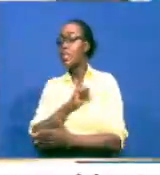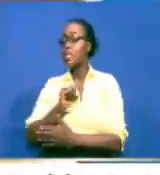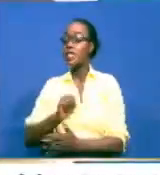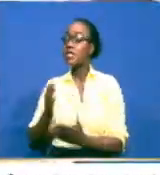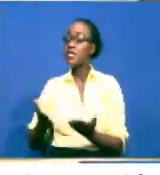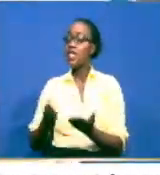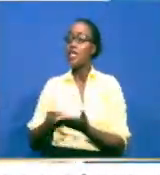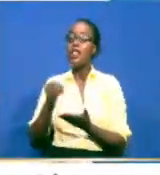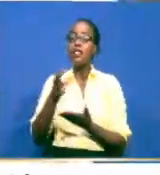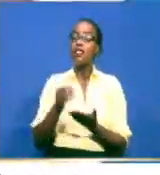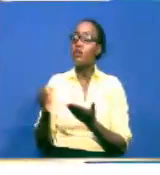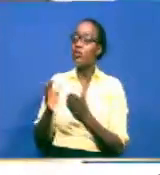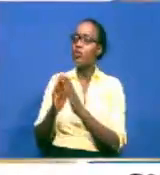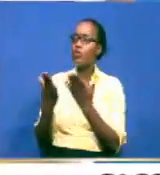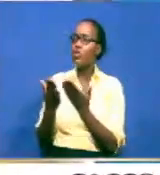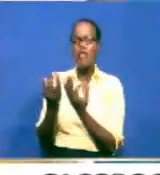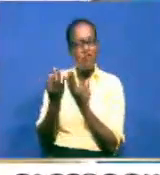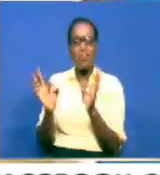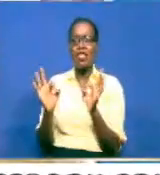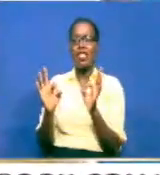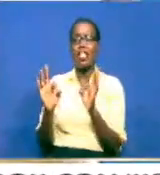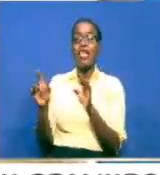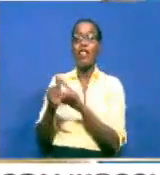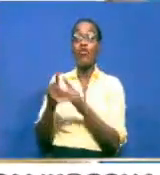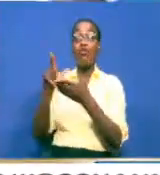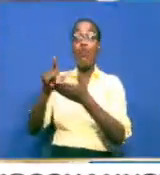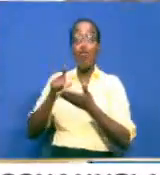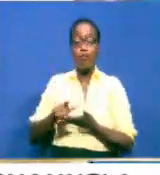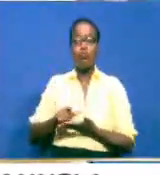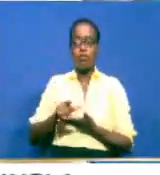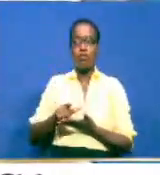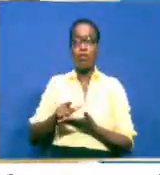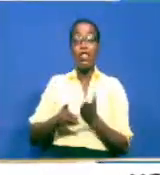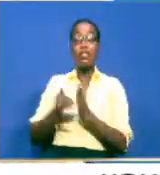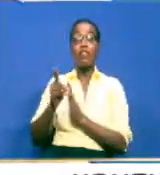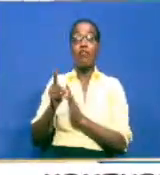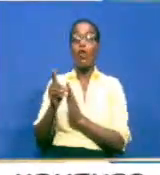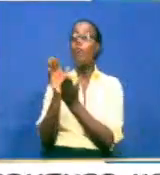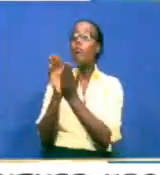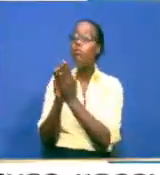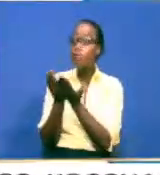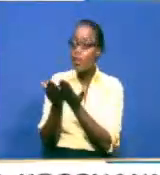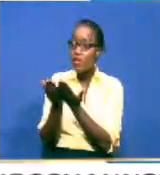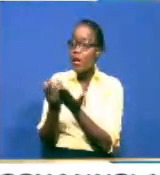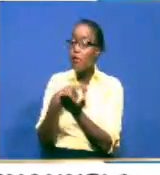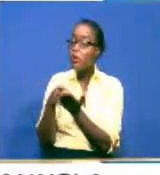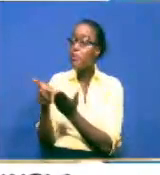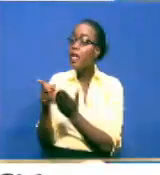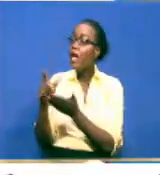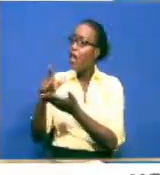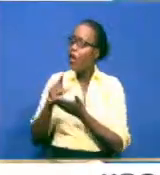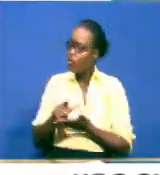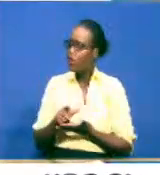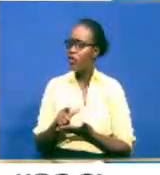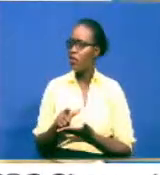been distributing those books for free. And by the way, I even took a loan to develop the books, and I'm still paying the loan now.